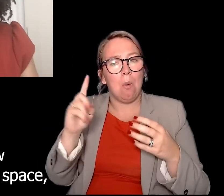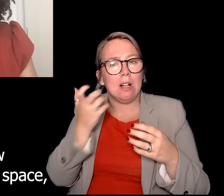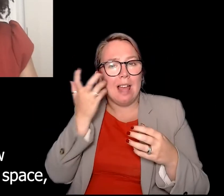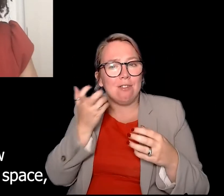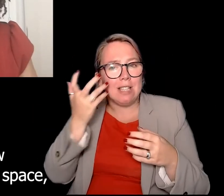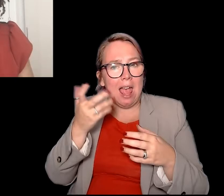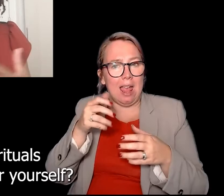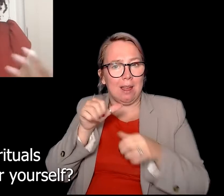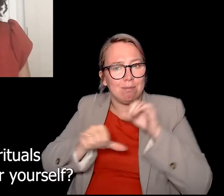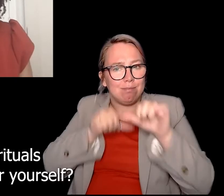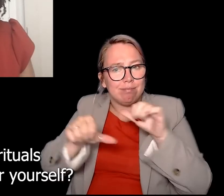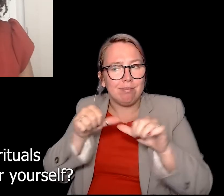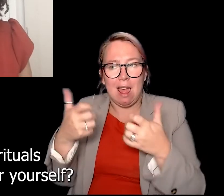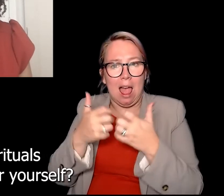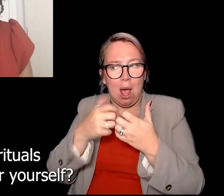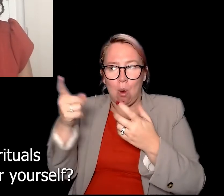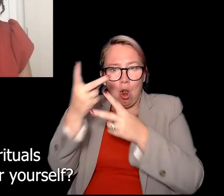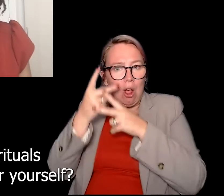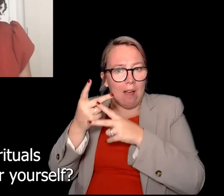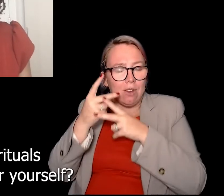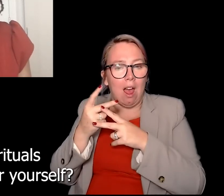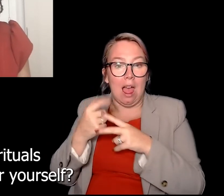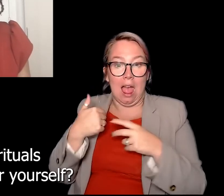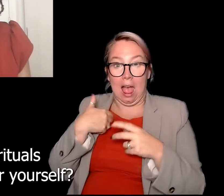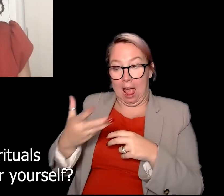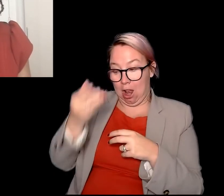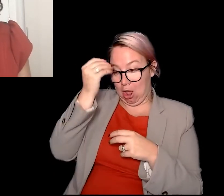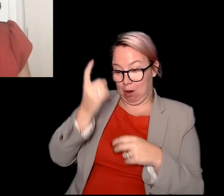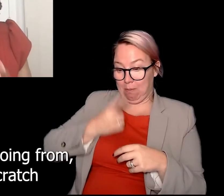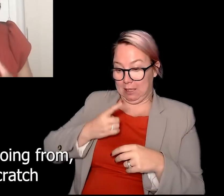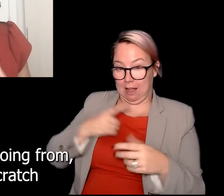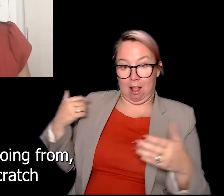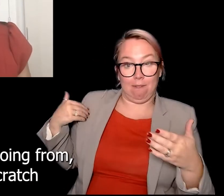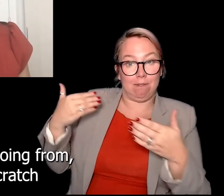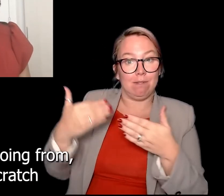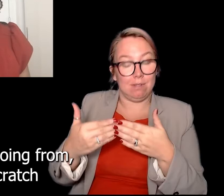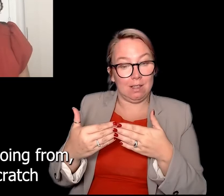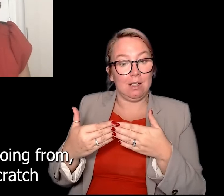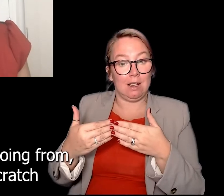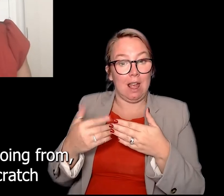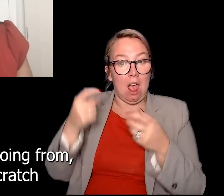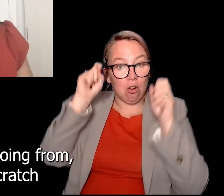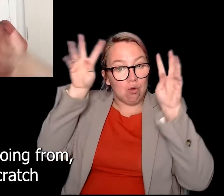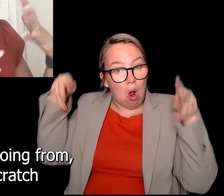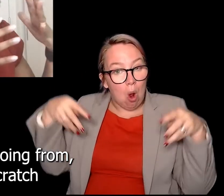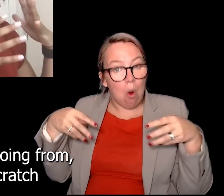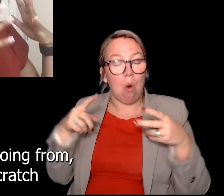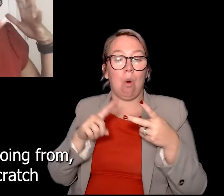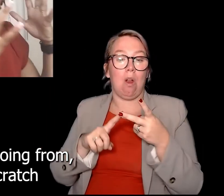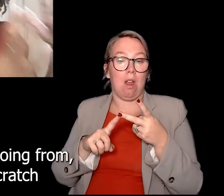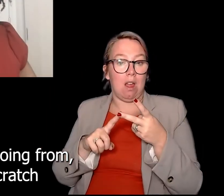we call them in the tech space, but like, what are your day-to-day rituals and habits for how you care for yourself, right? I learned from my journey of going